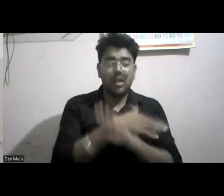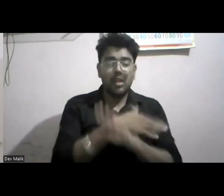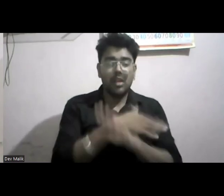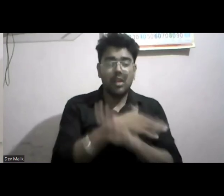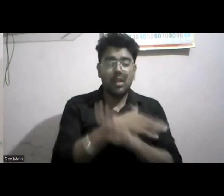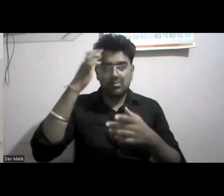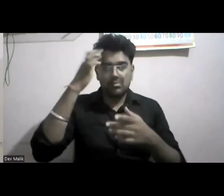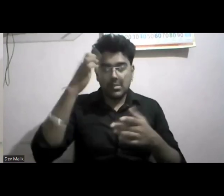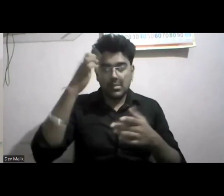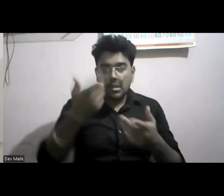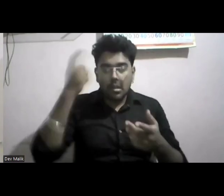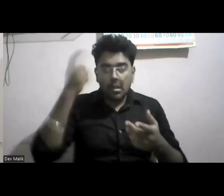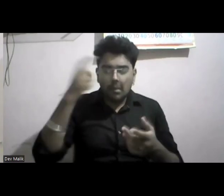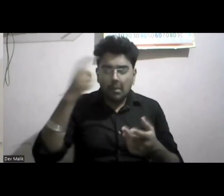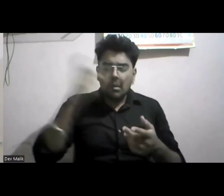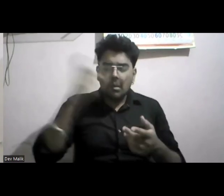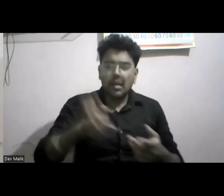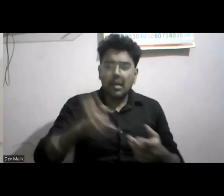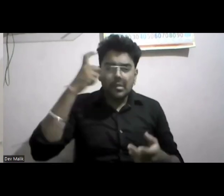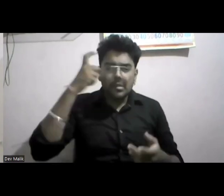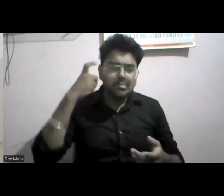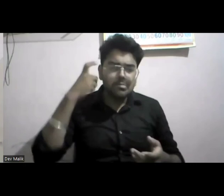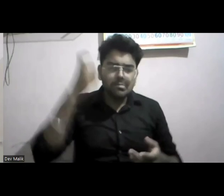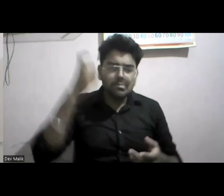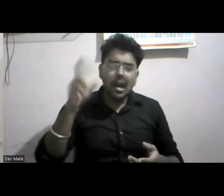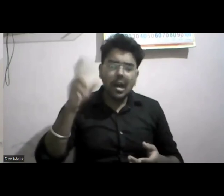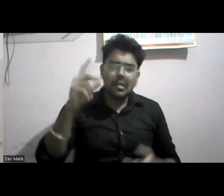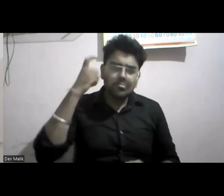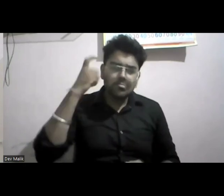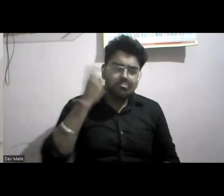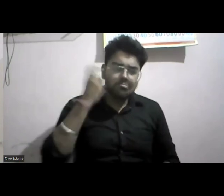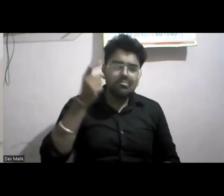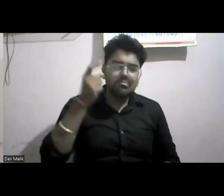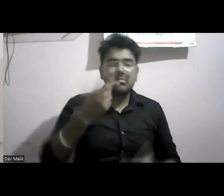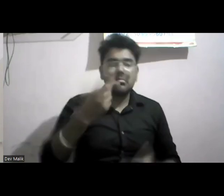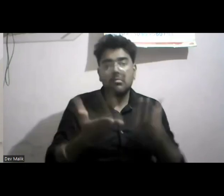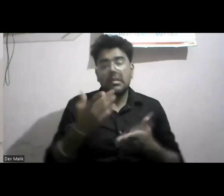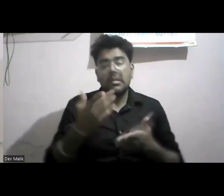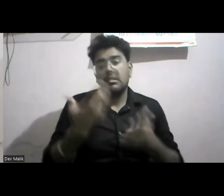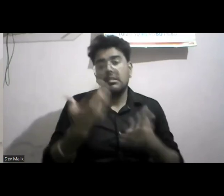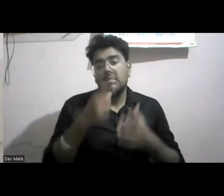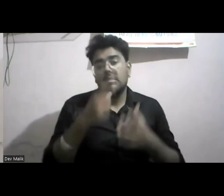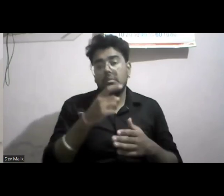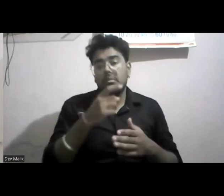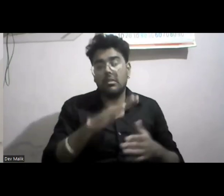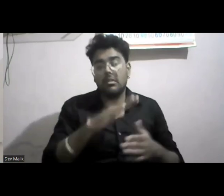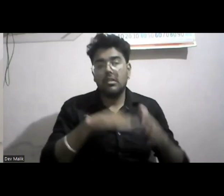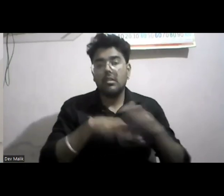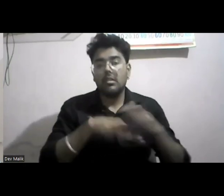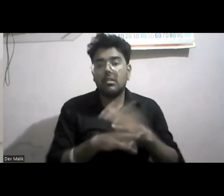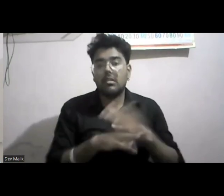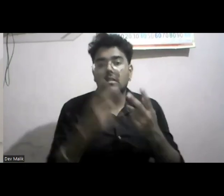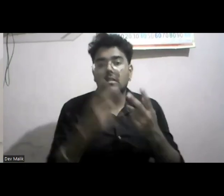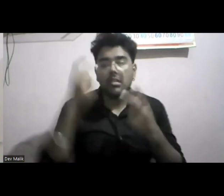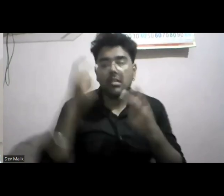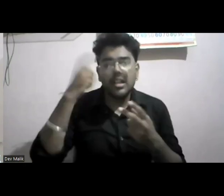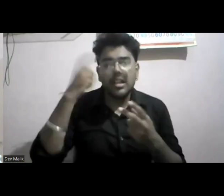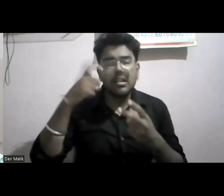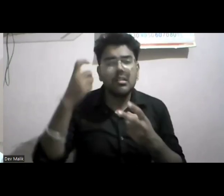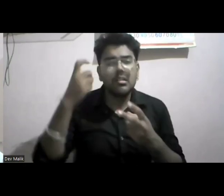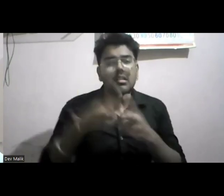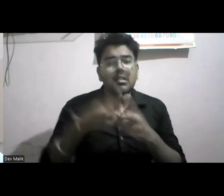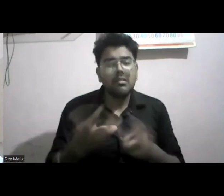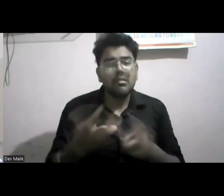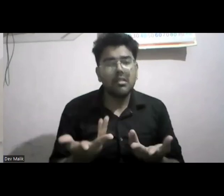with that in their present life also they are undergoing some kind of trauma. So it creates a vicious